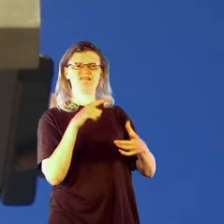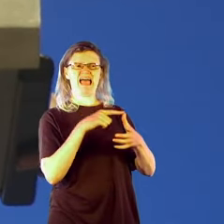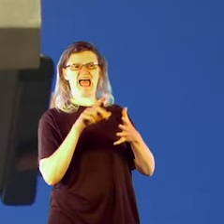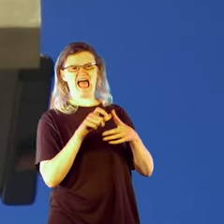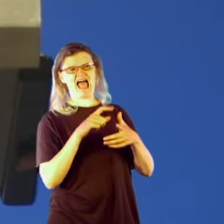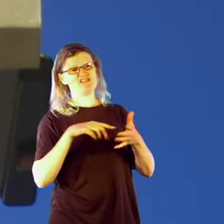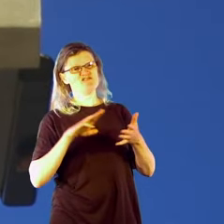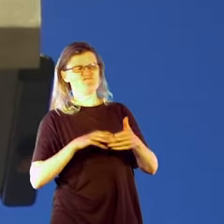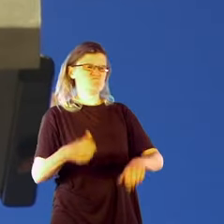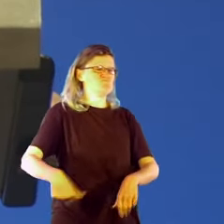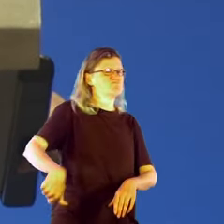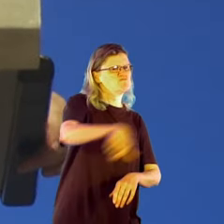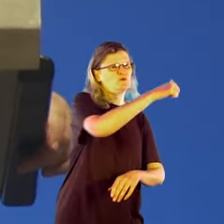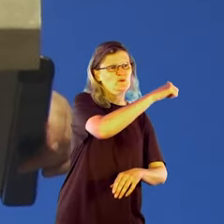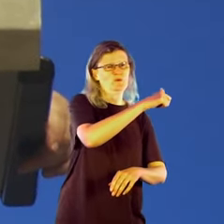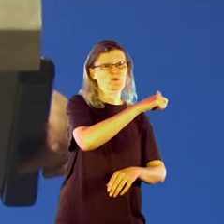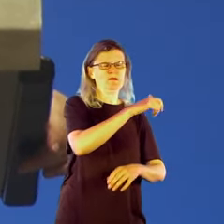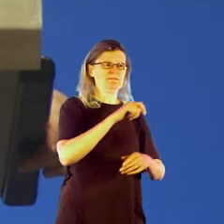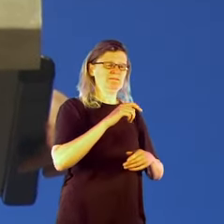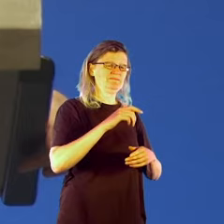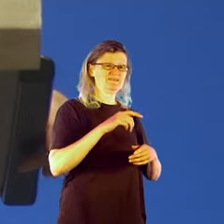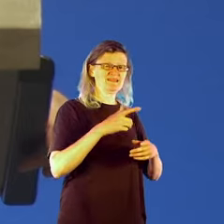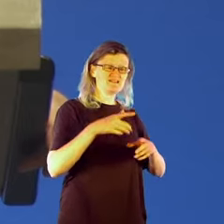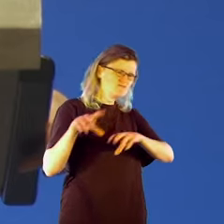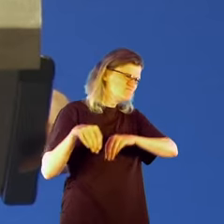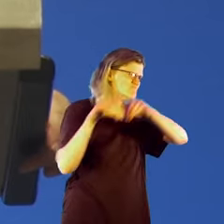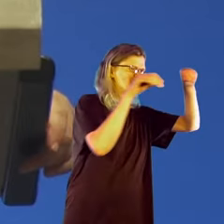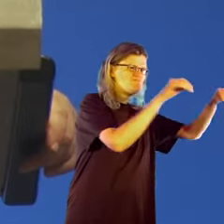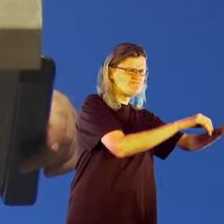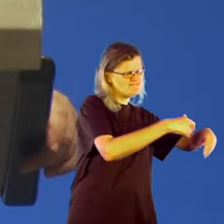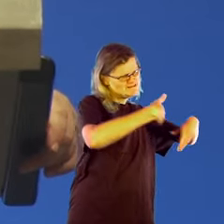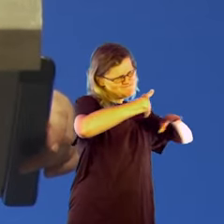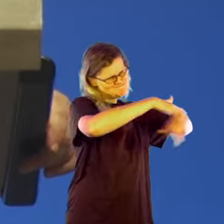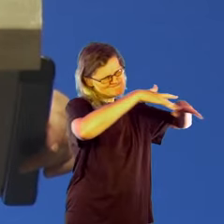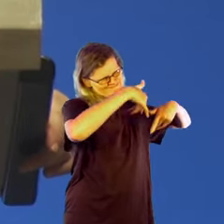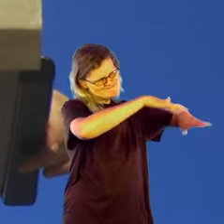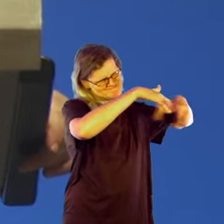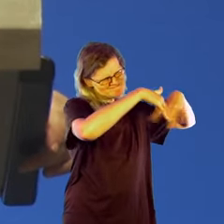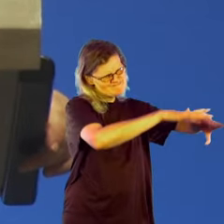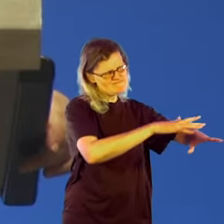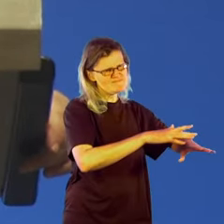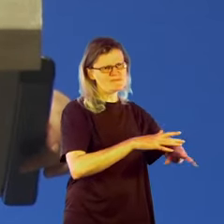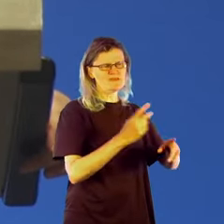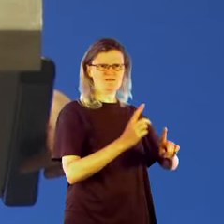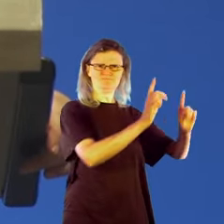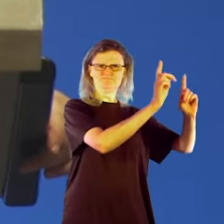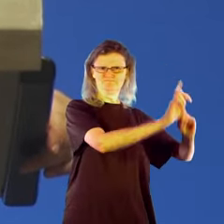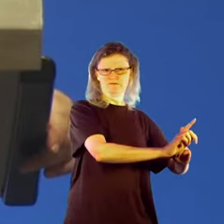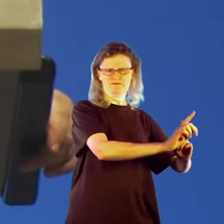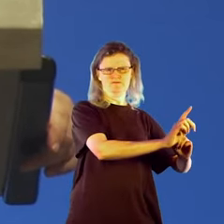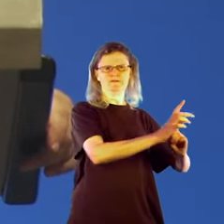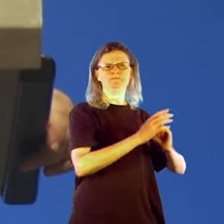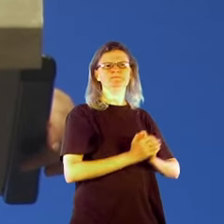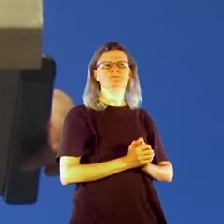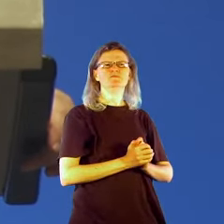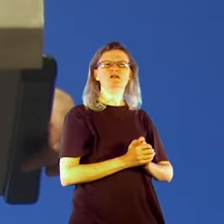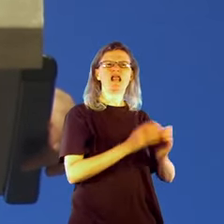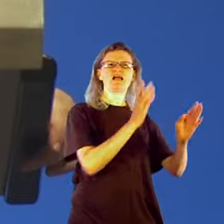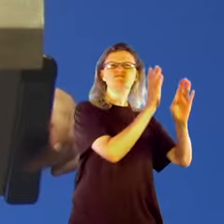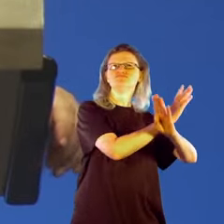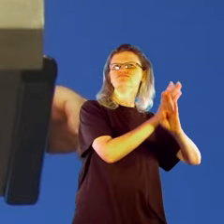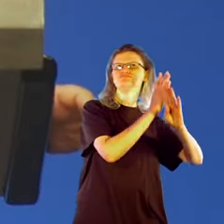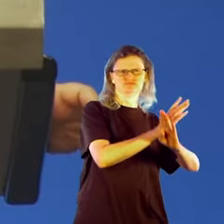to work the ground from which he had been taken. And after he drove the man out, he placed on the east side of the Garden of Eden